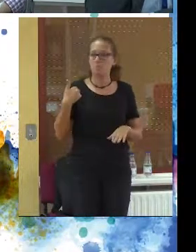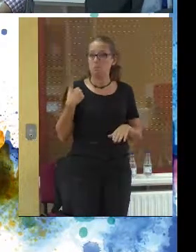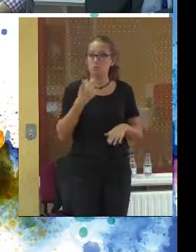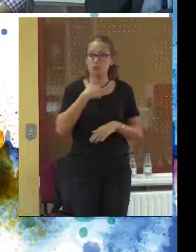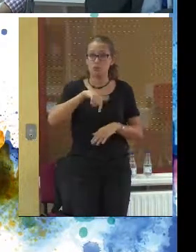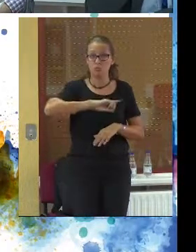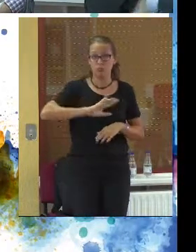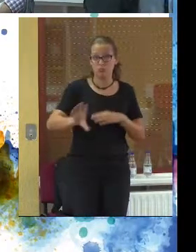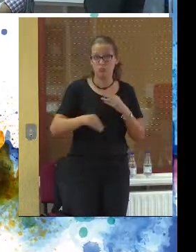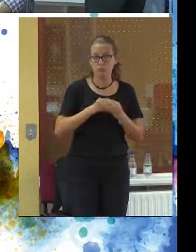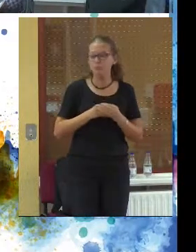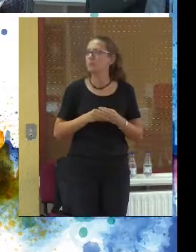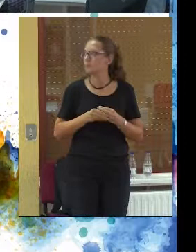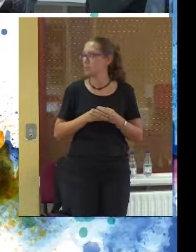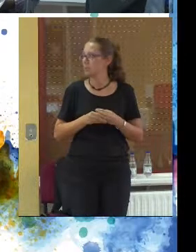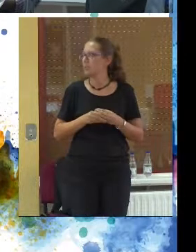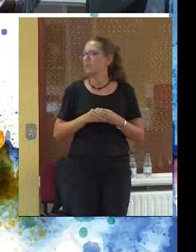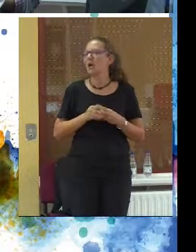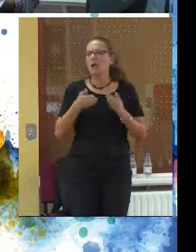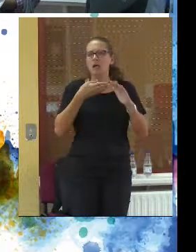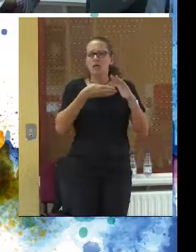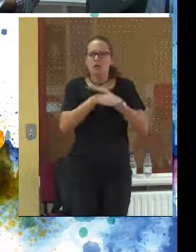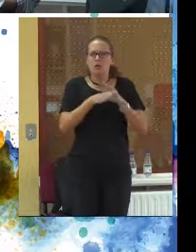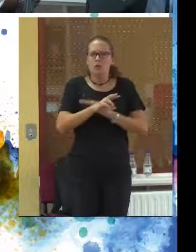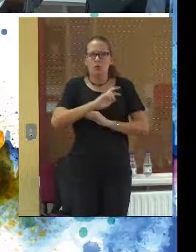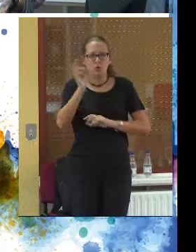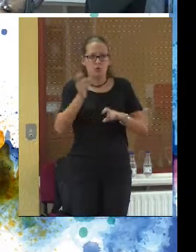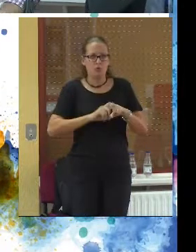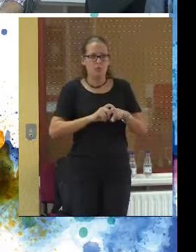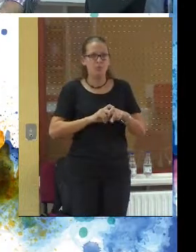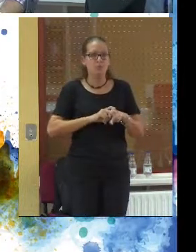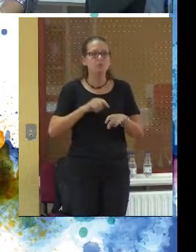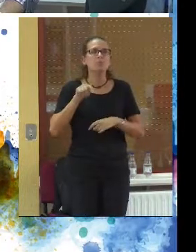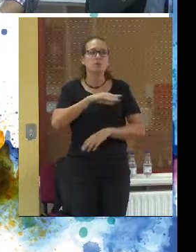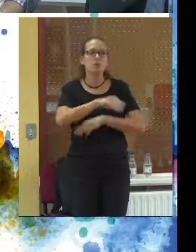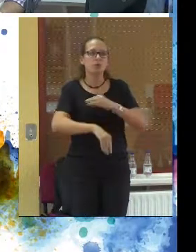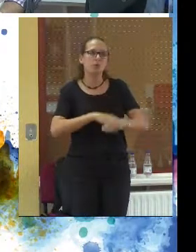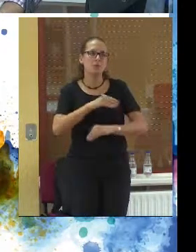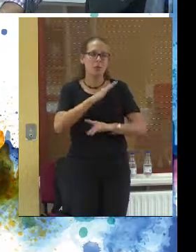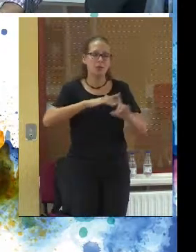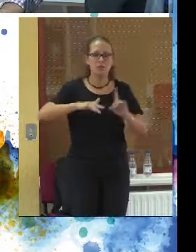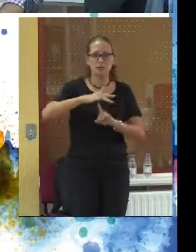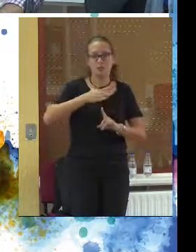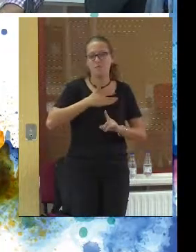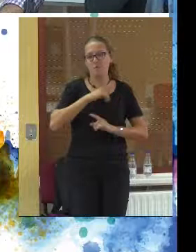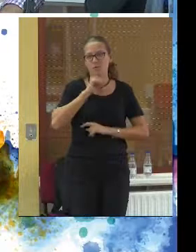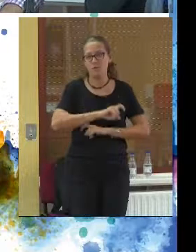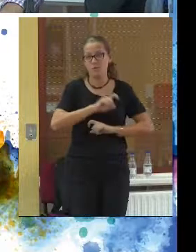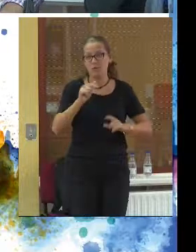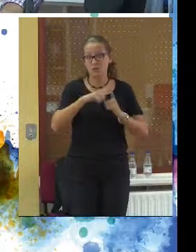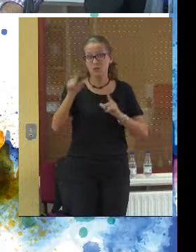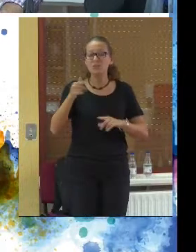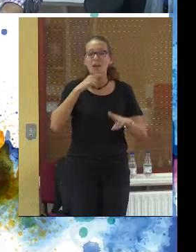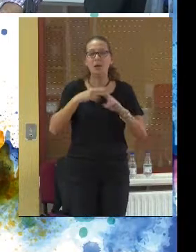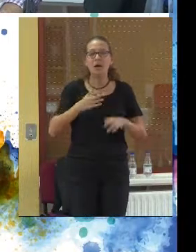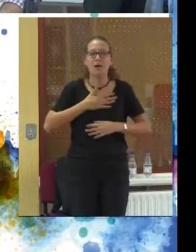thing we're including is another environment that